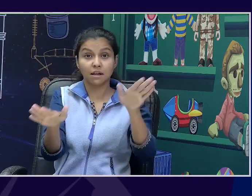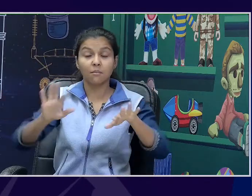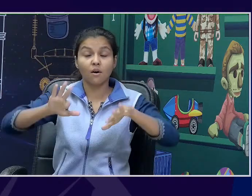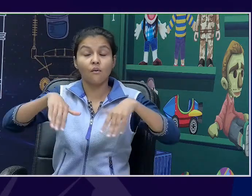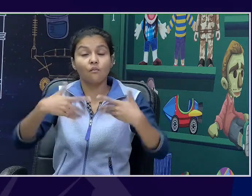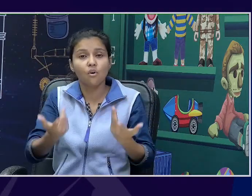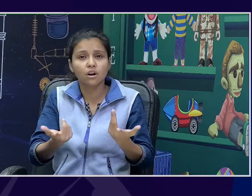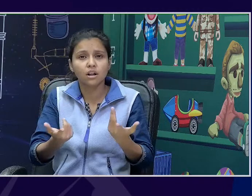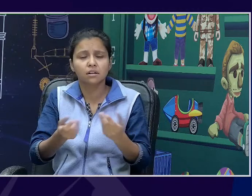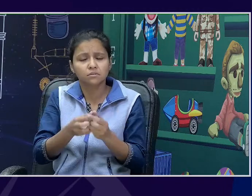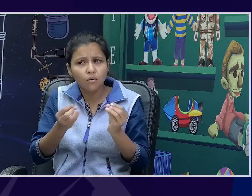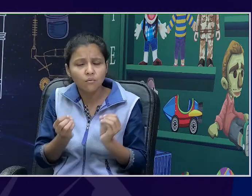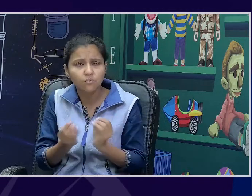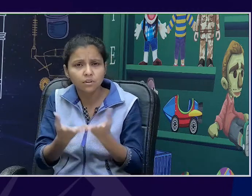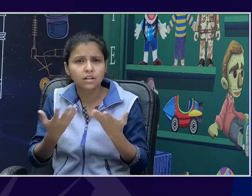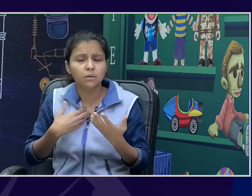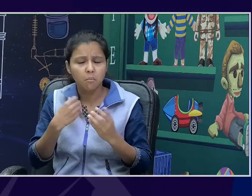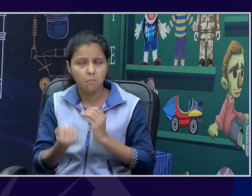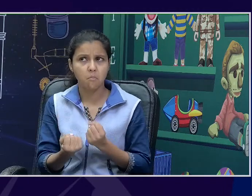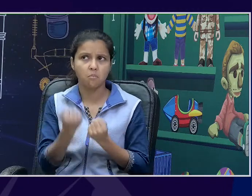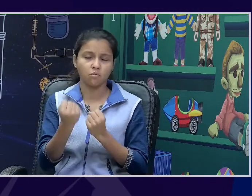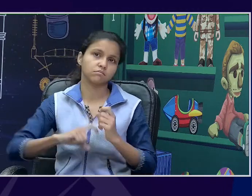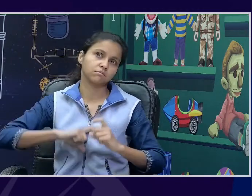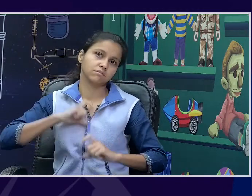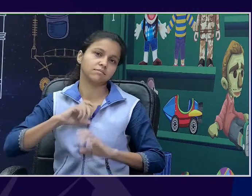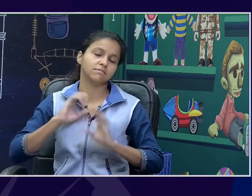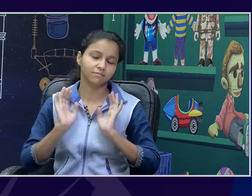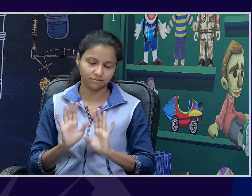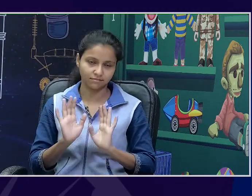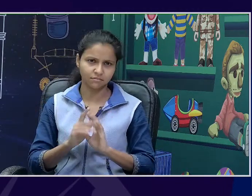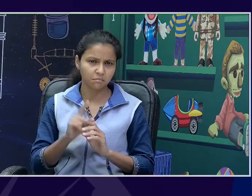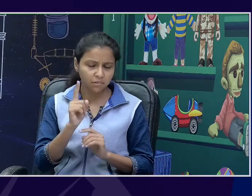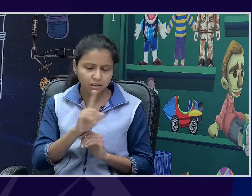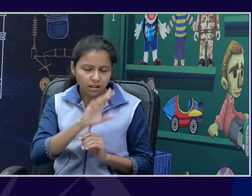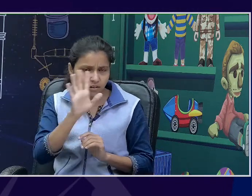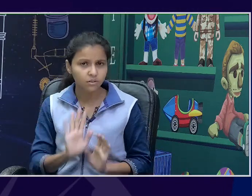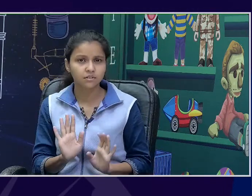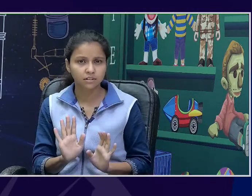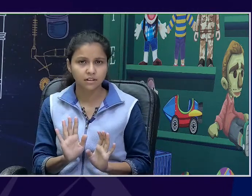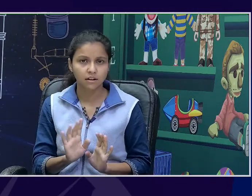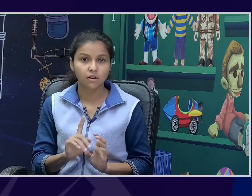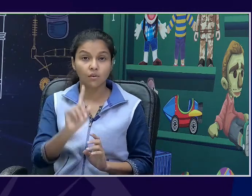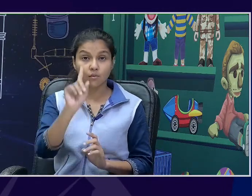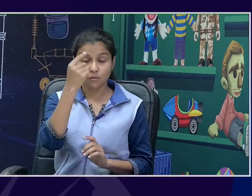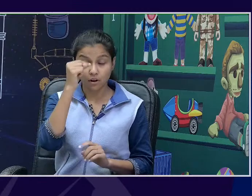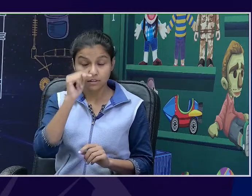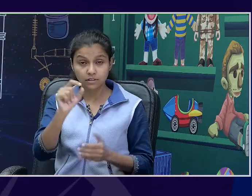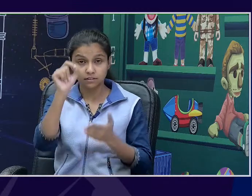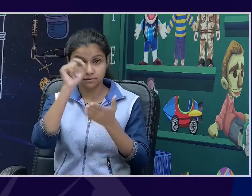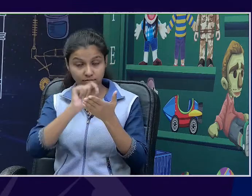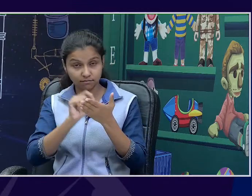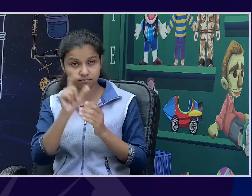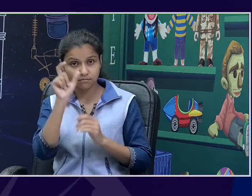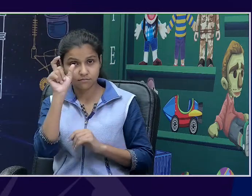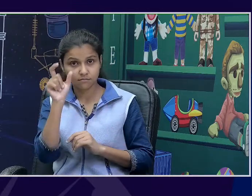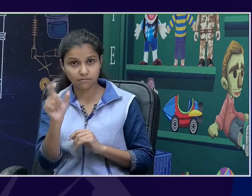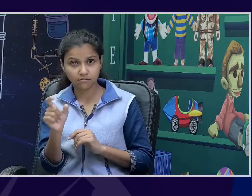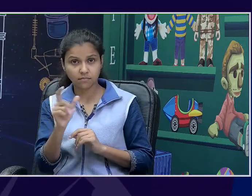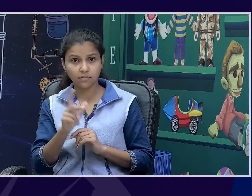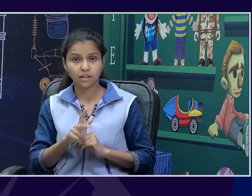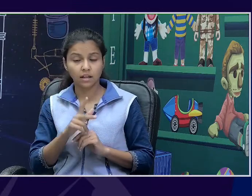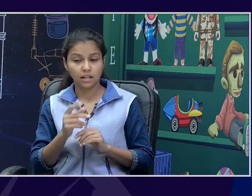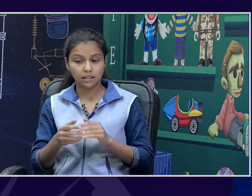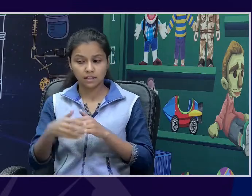writer started to feeling a little more confident. But that was not it. Once the